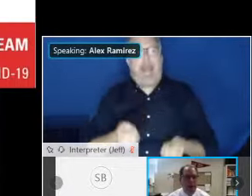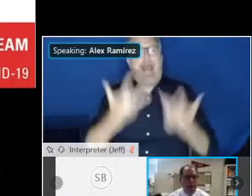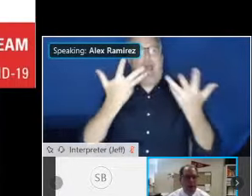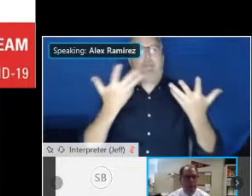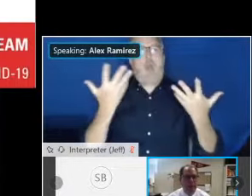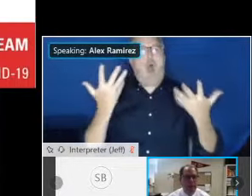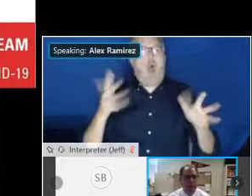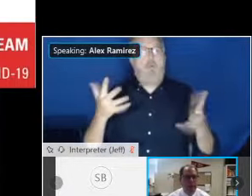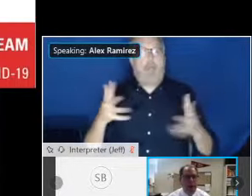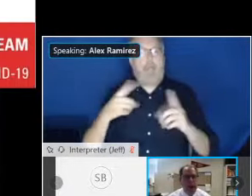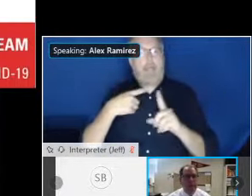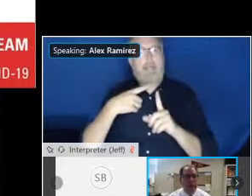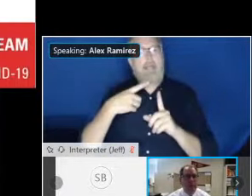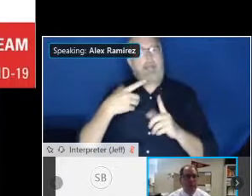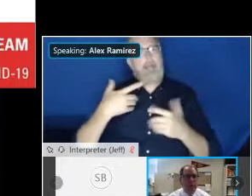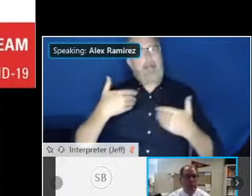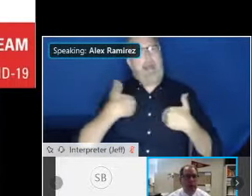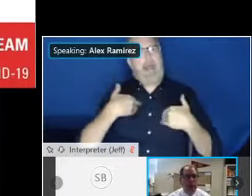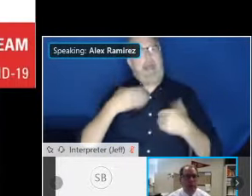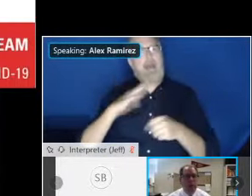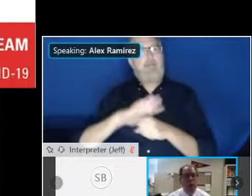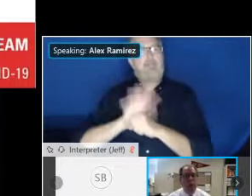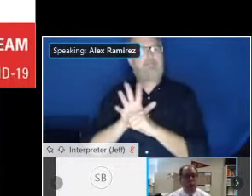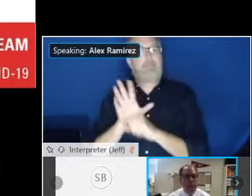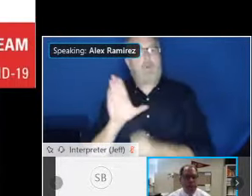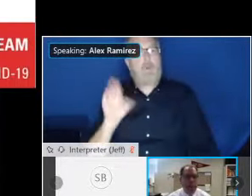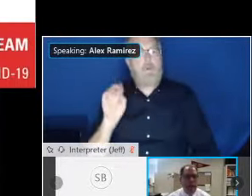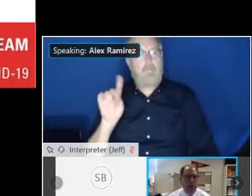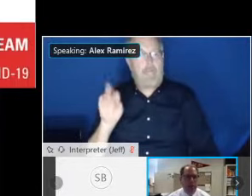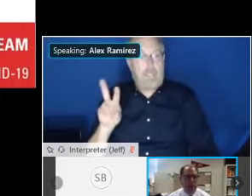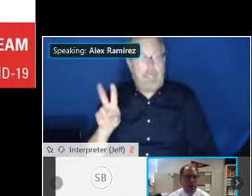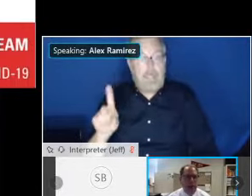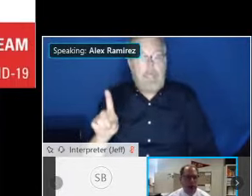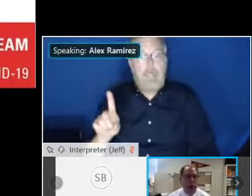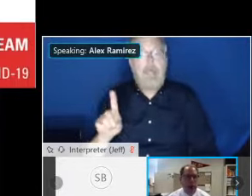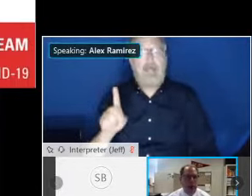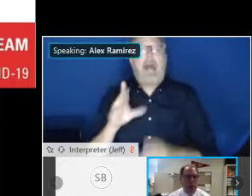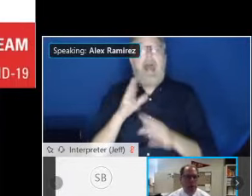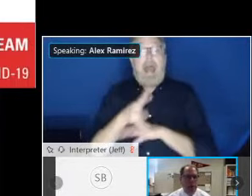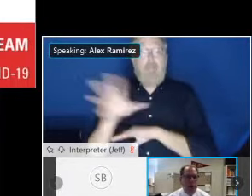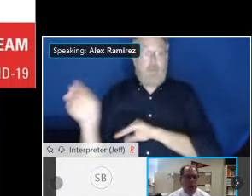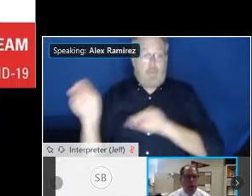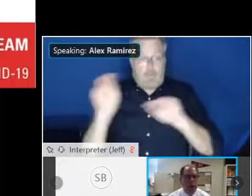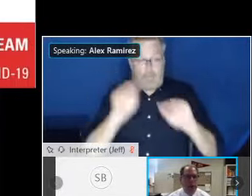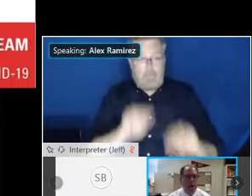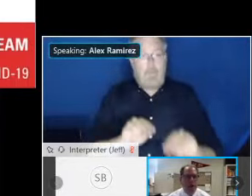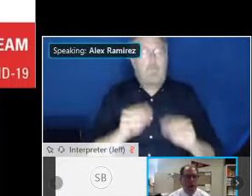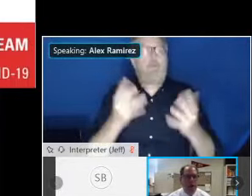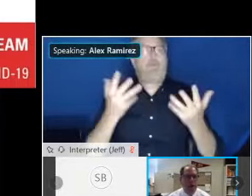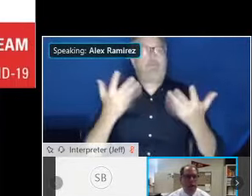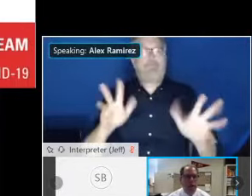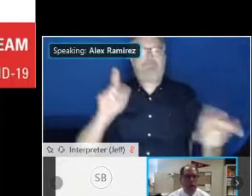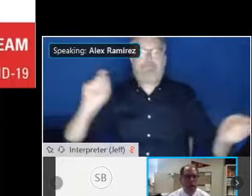would be positive. After that move-in time, we changed our approach.